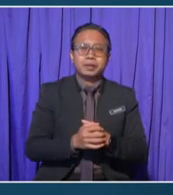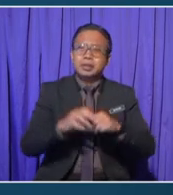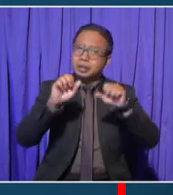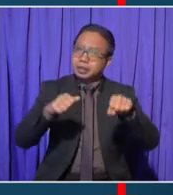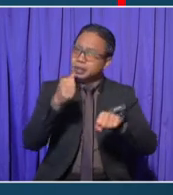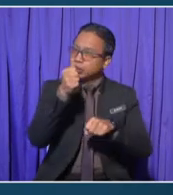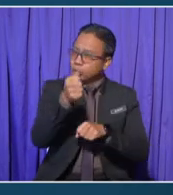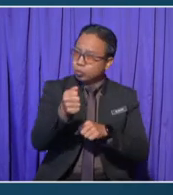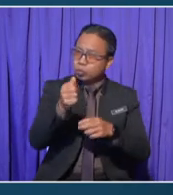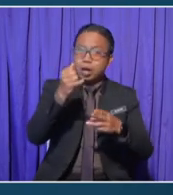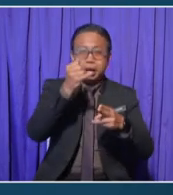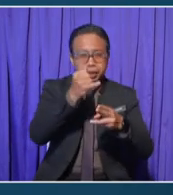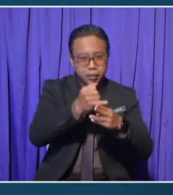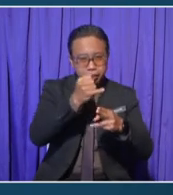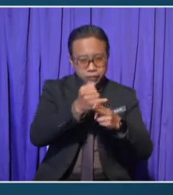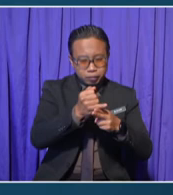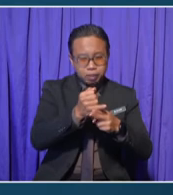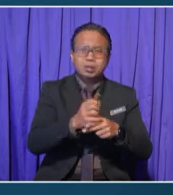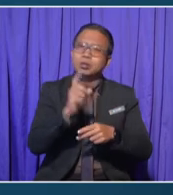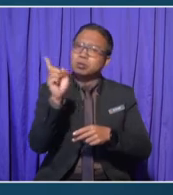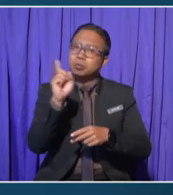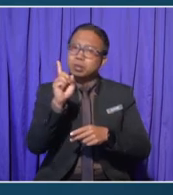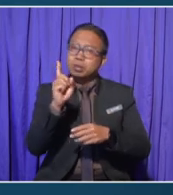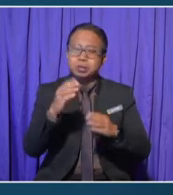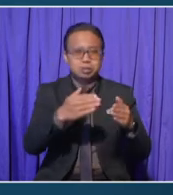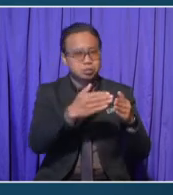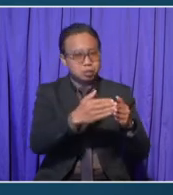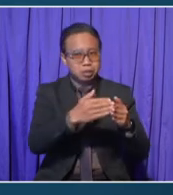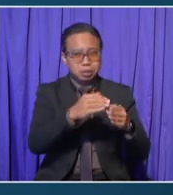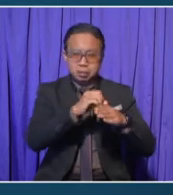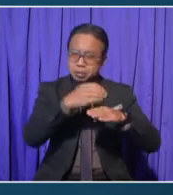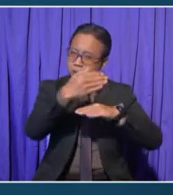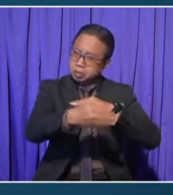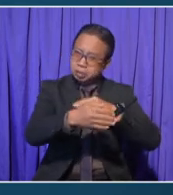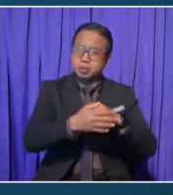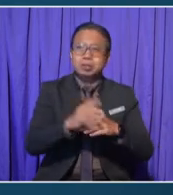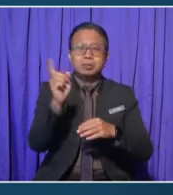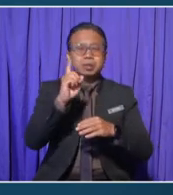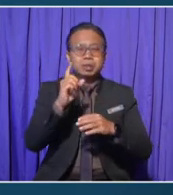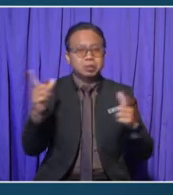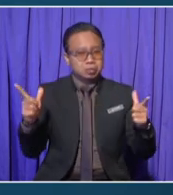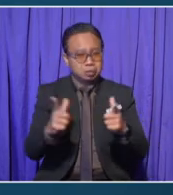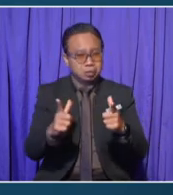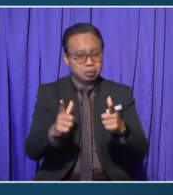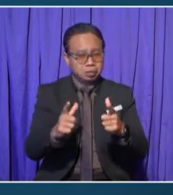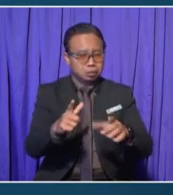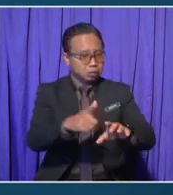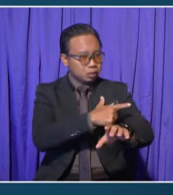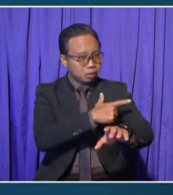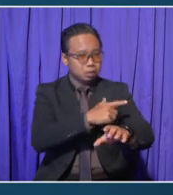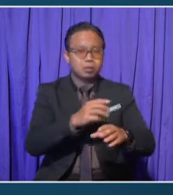Can you identify which side is width and which side is length?